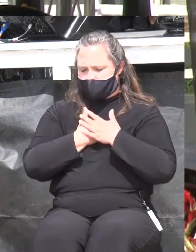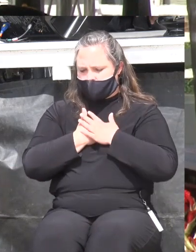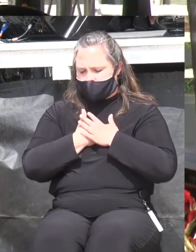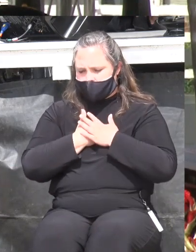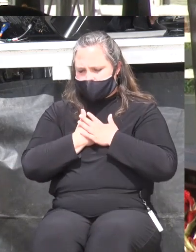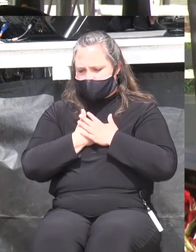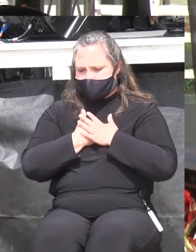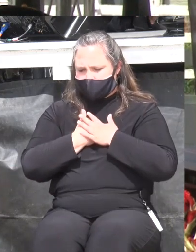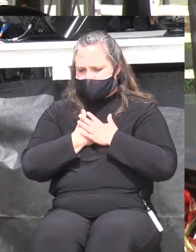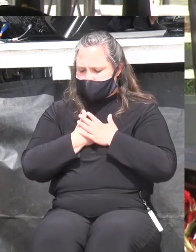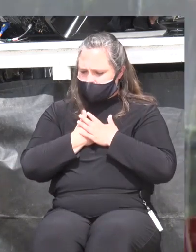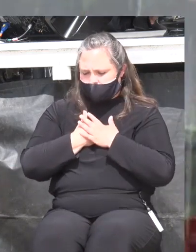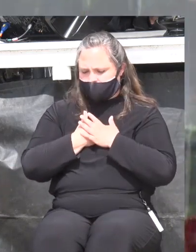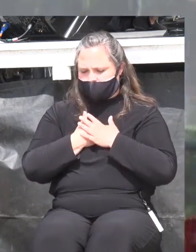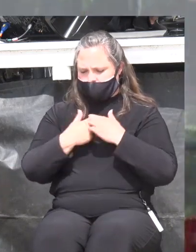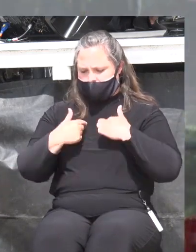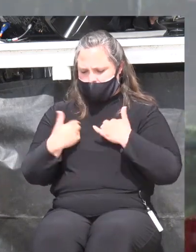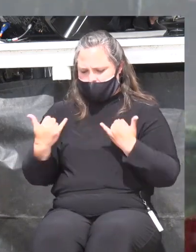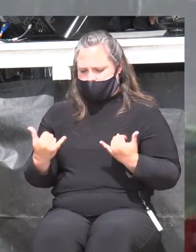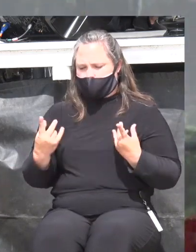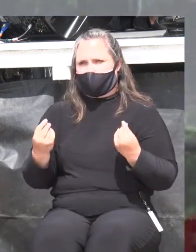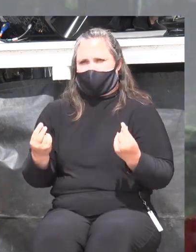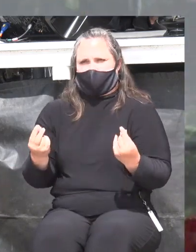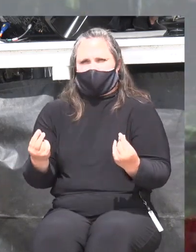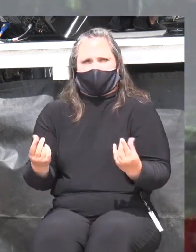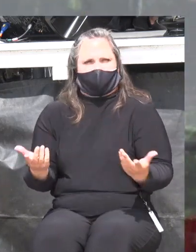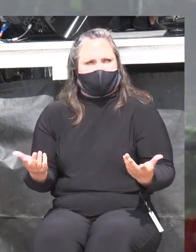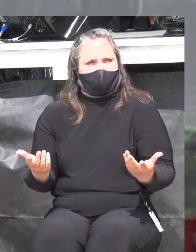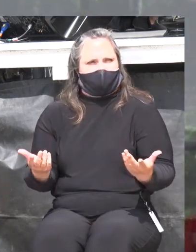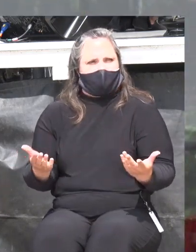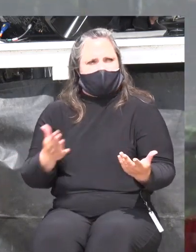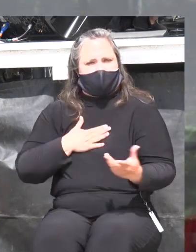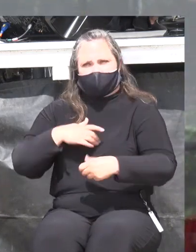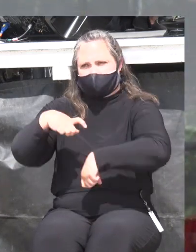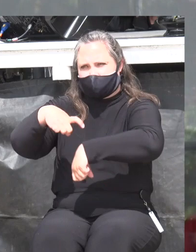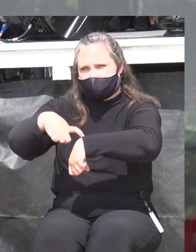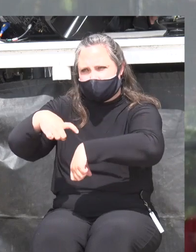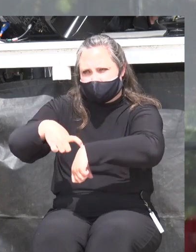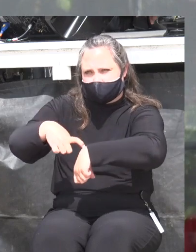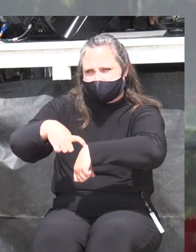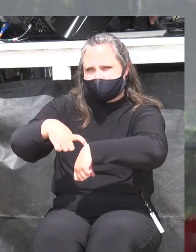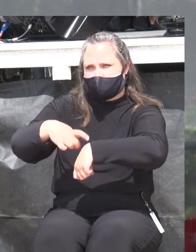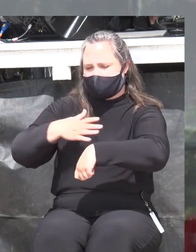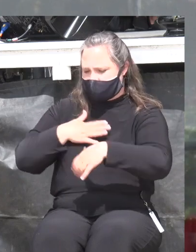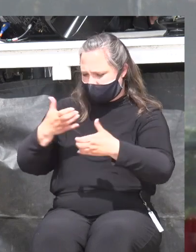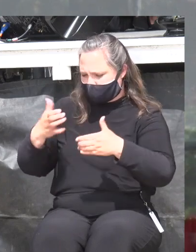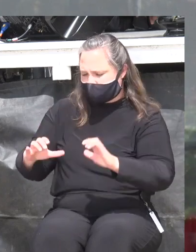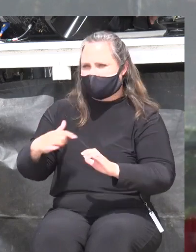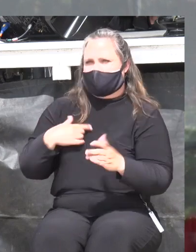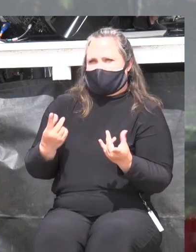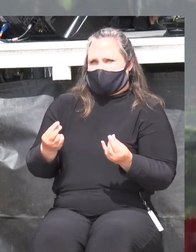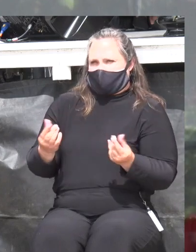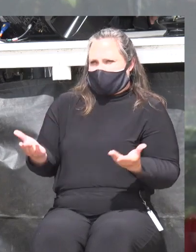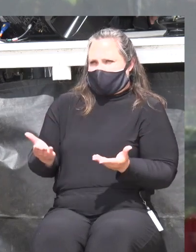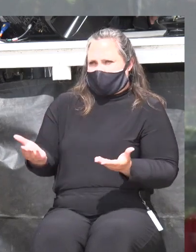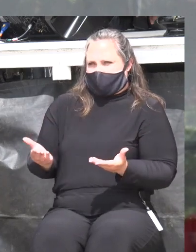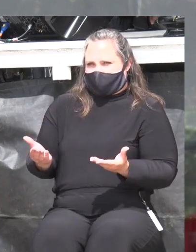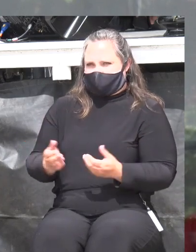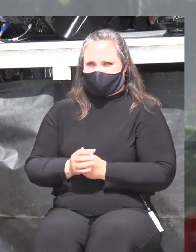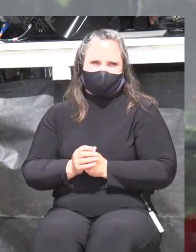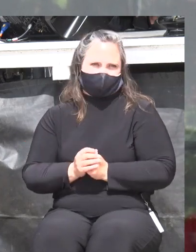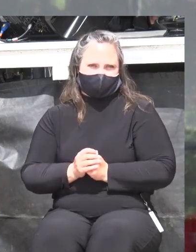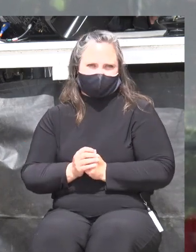this: what will I do with my time and chance?